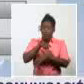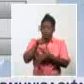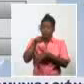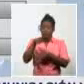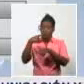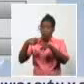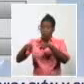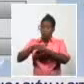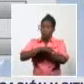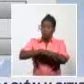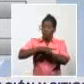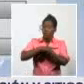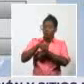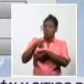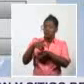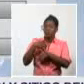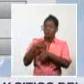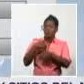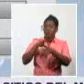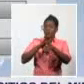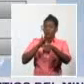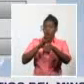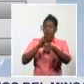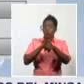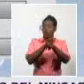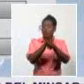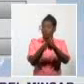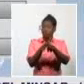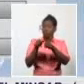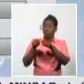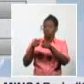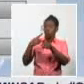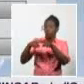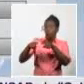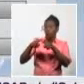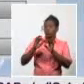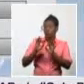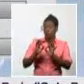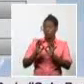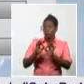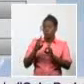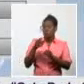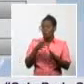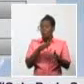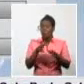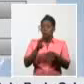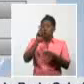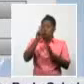The number of countries reporting transmission of the disease remained the same.